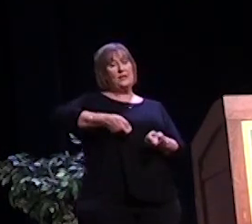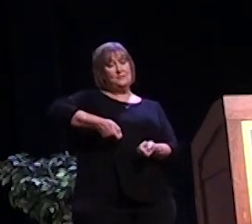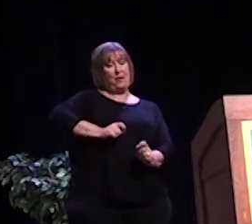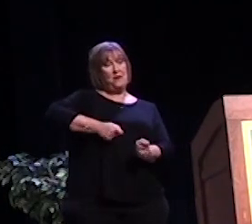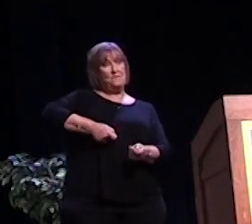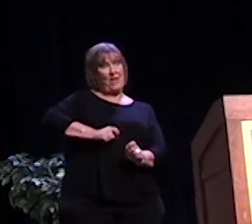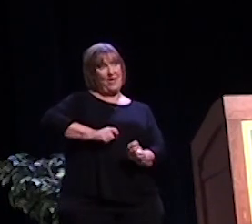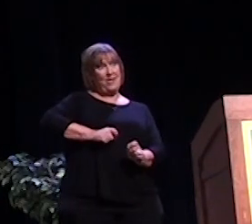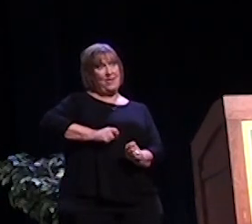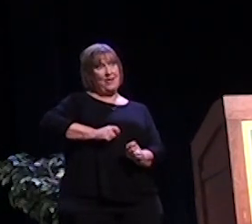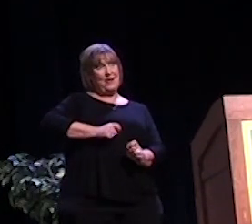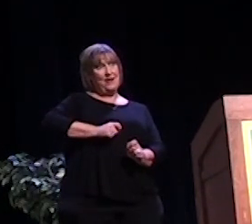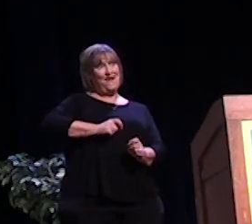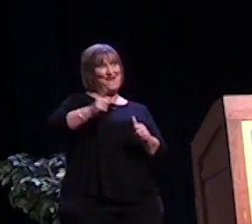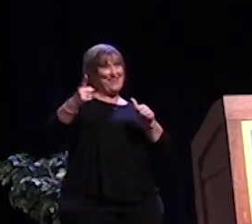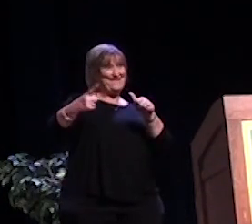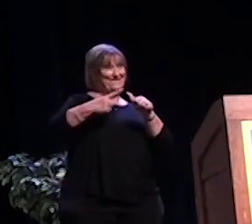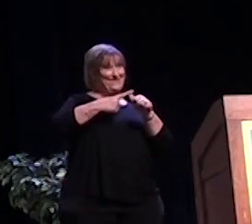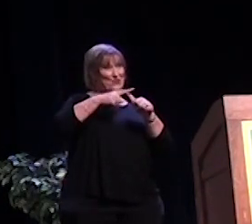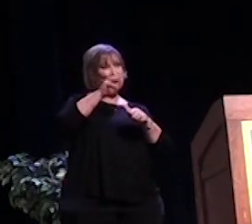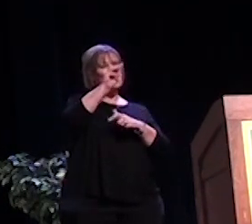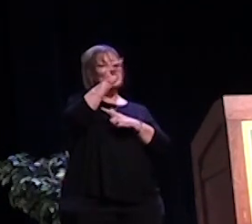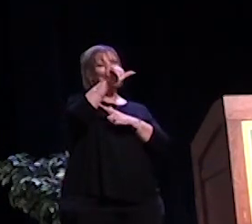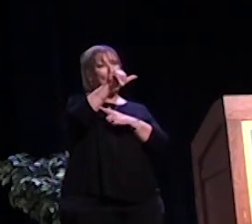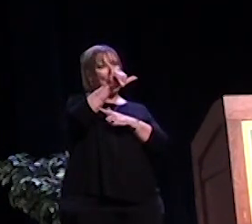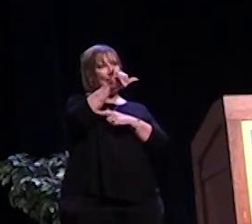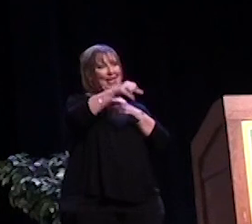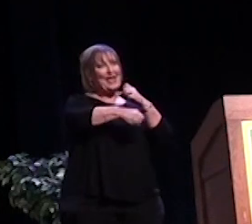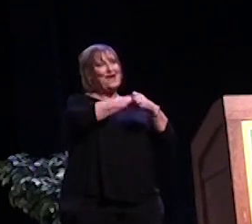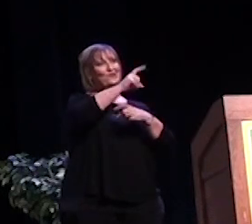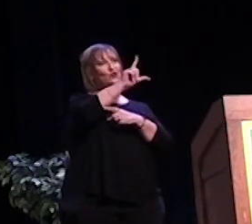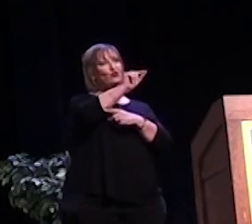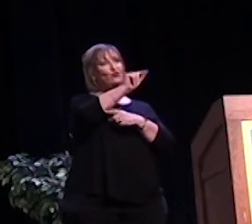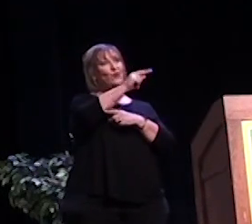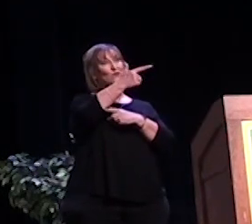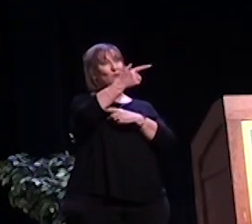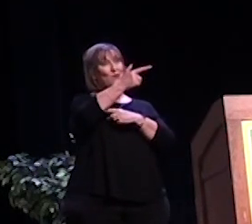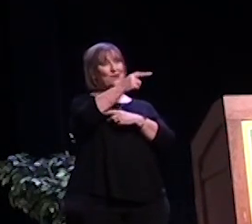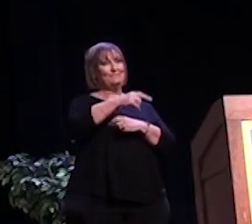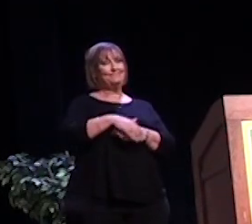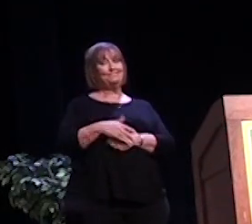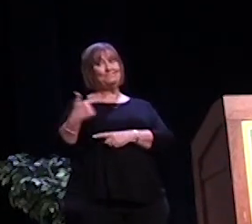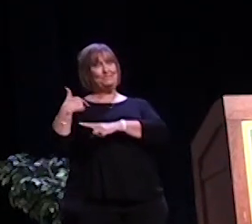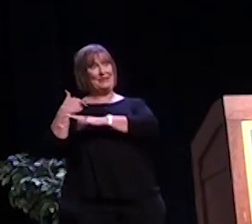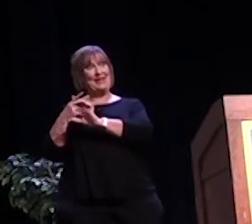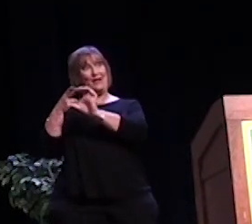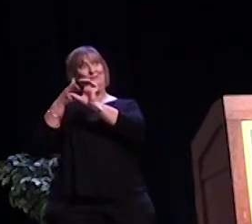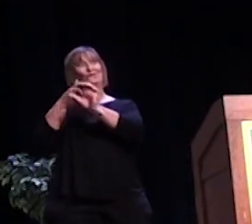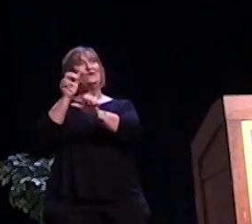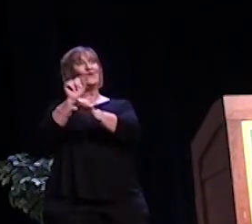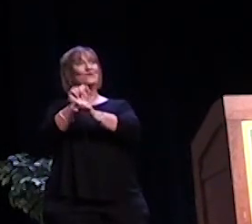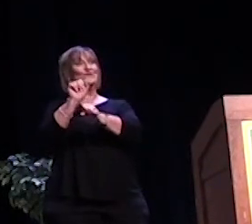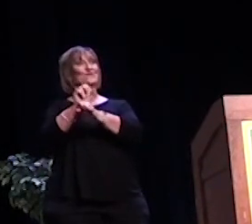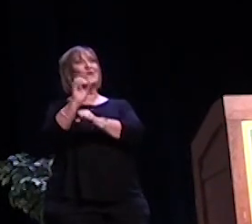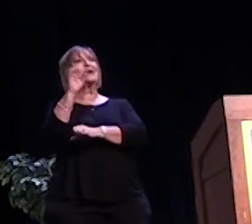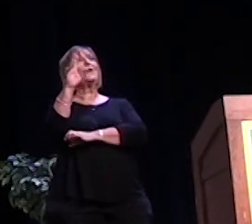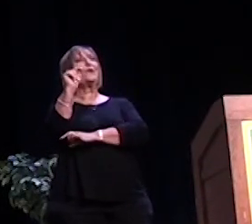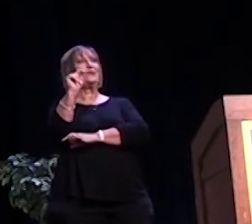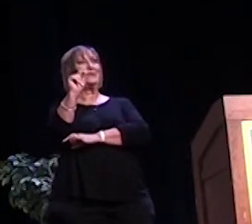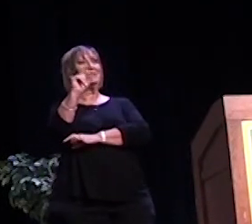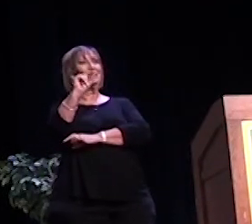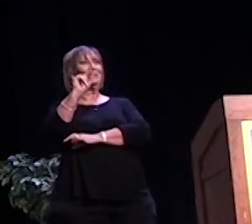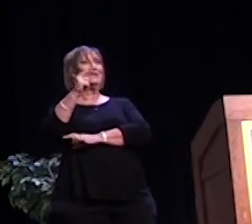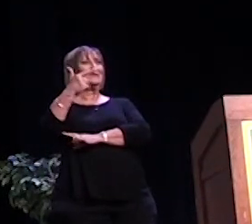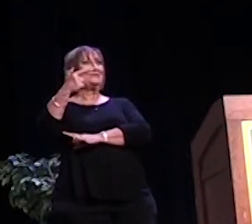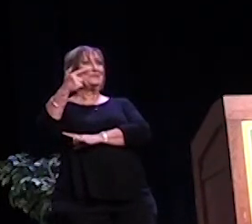of 2021. And I didn't come on board until October of 2021, which kind of accelerated things.